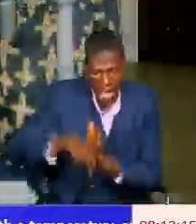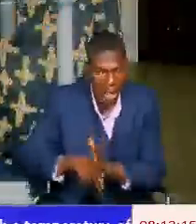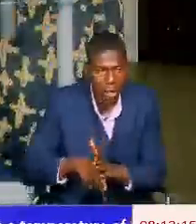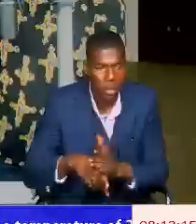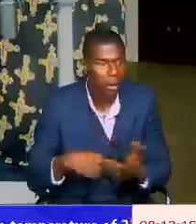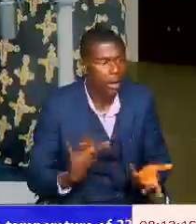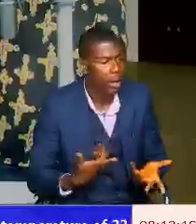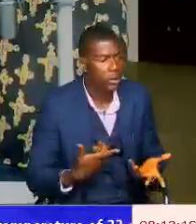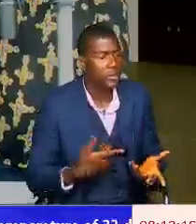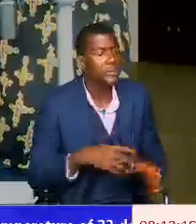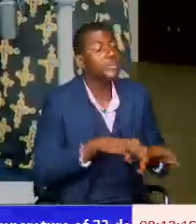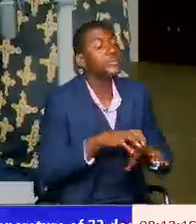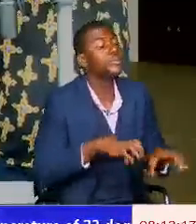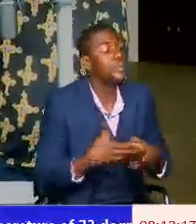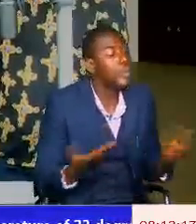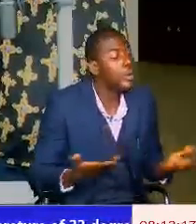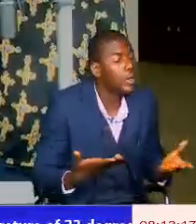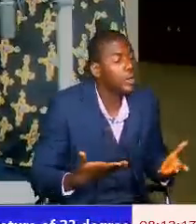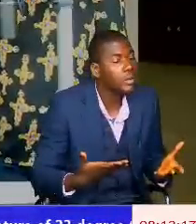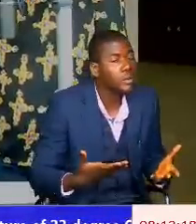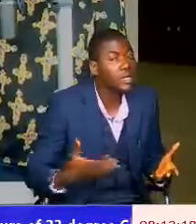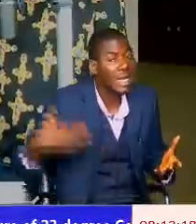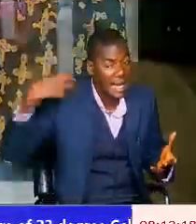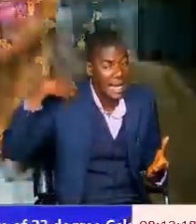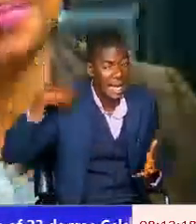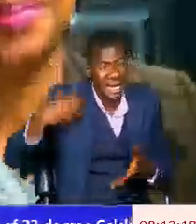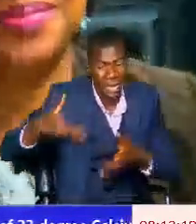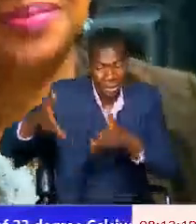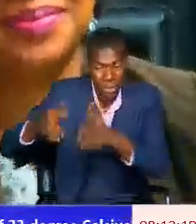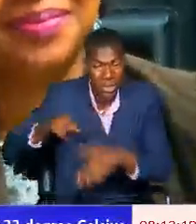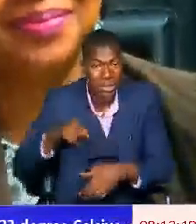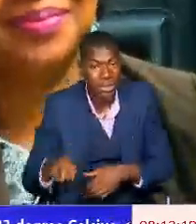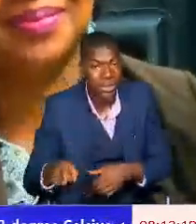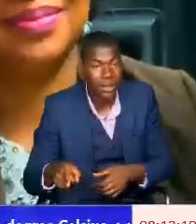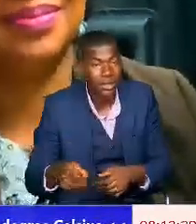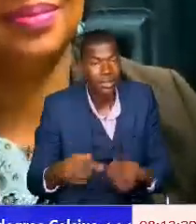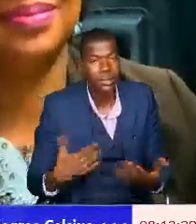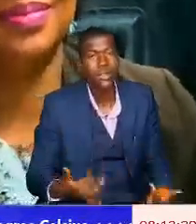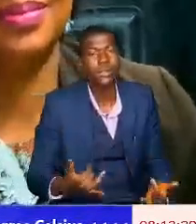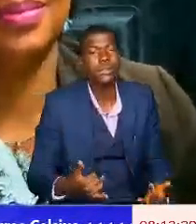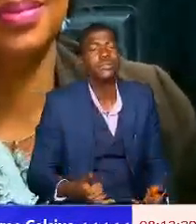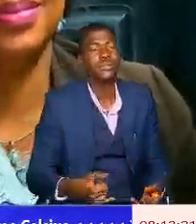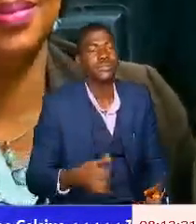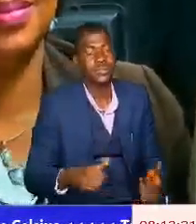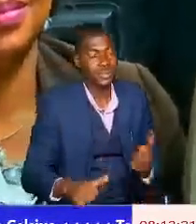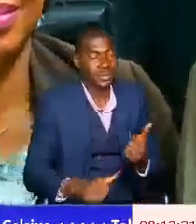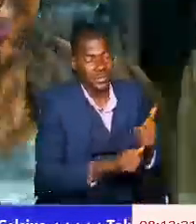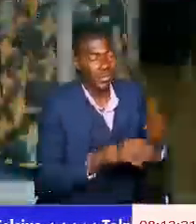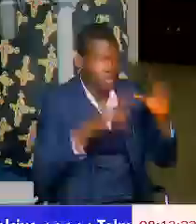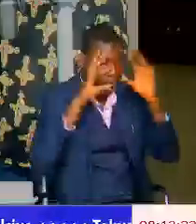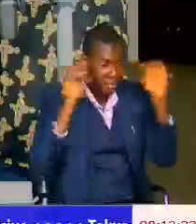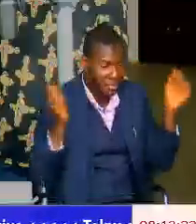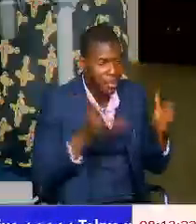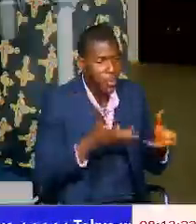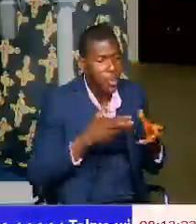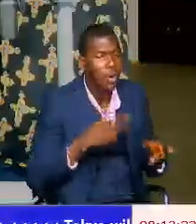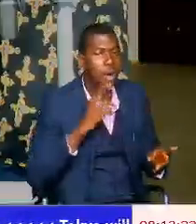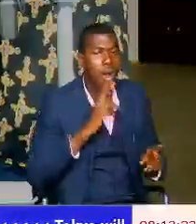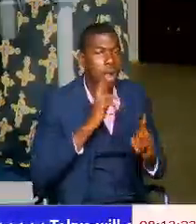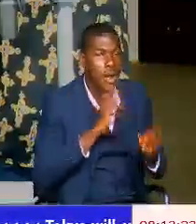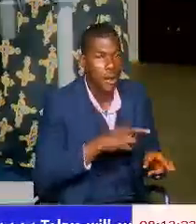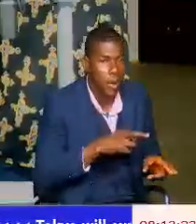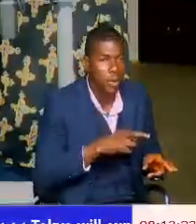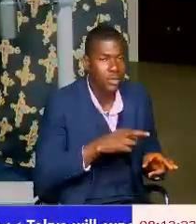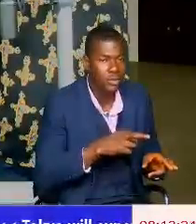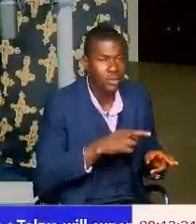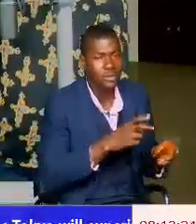The head of the place now be the vice president. He can't be here. 2 hours.